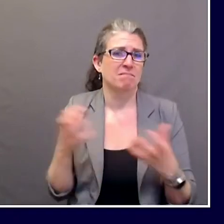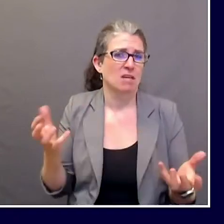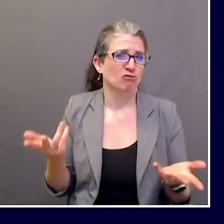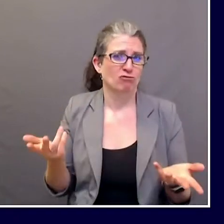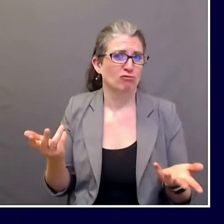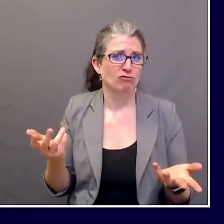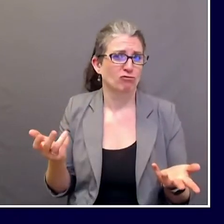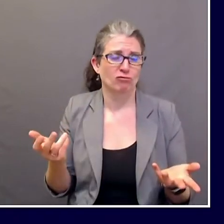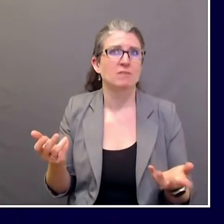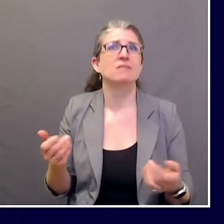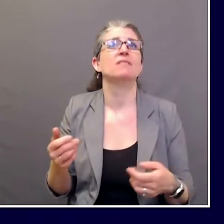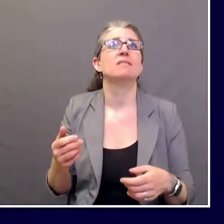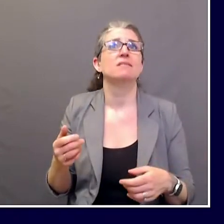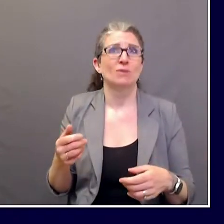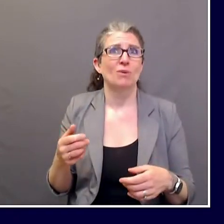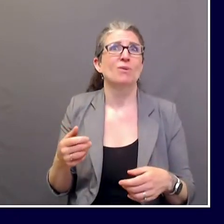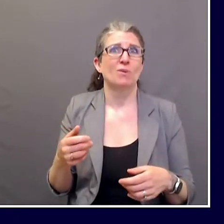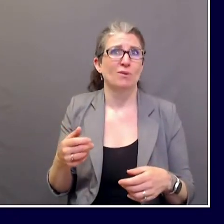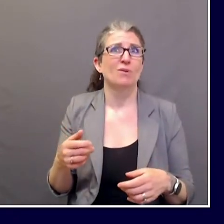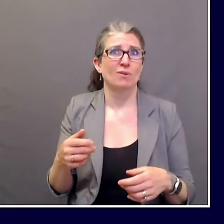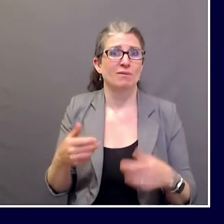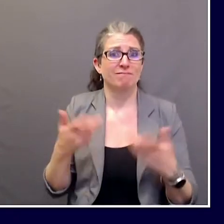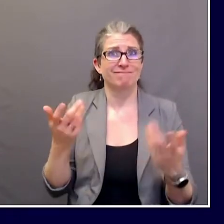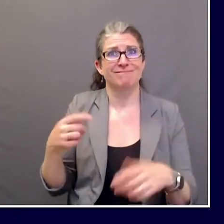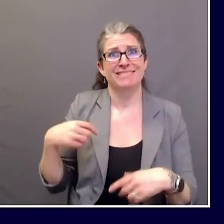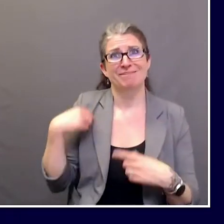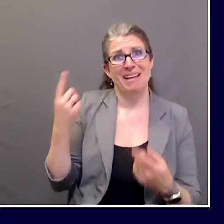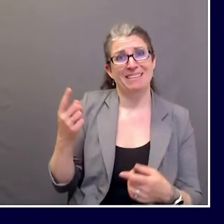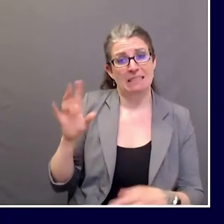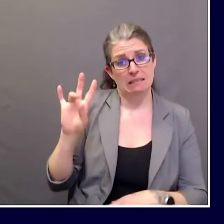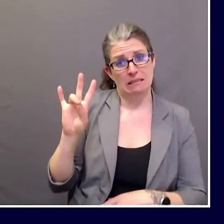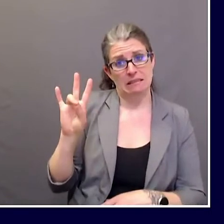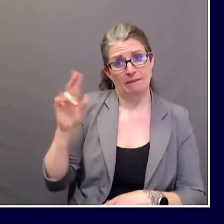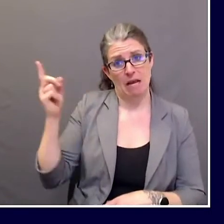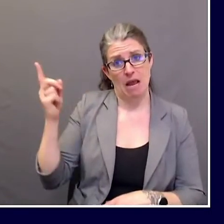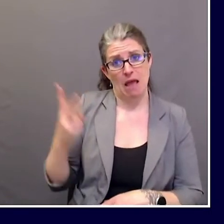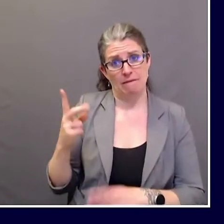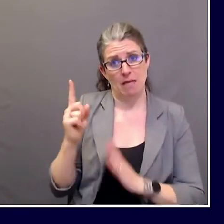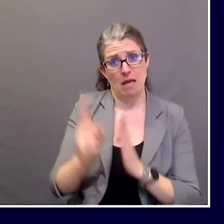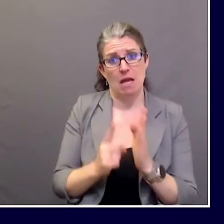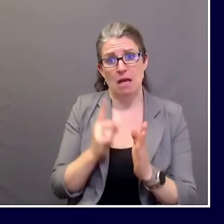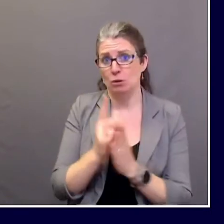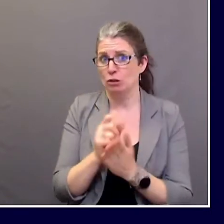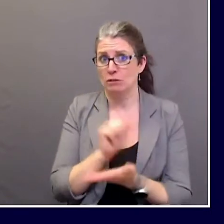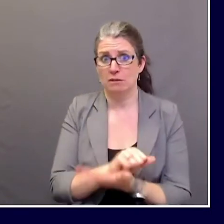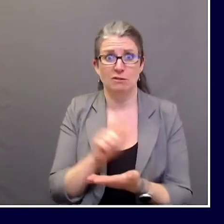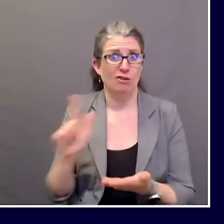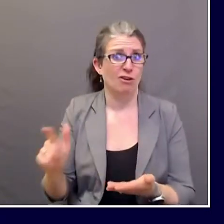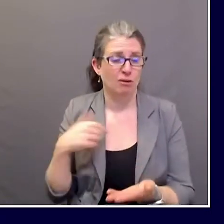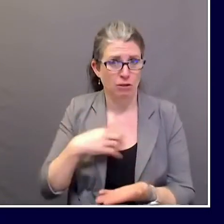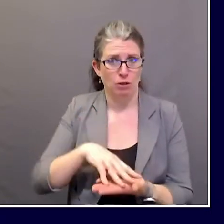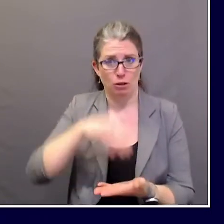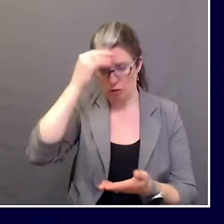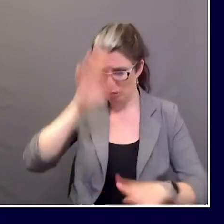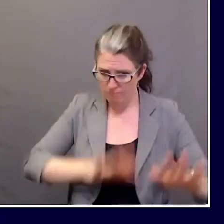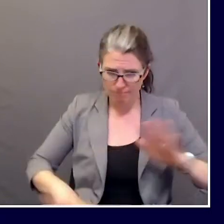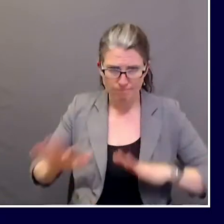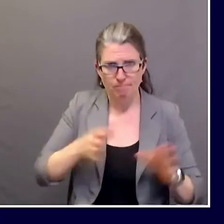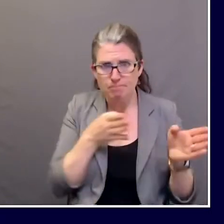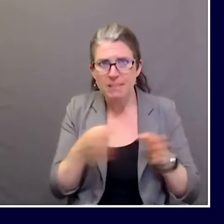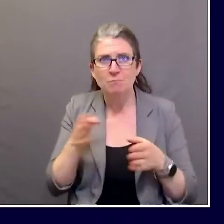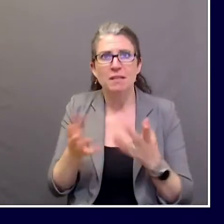that's 7.5 hours old around the pause, but even holding that in abeyance, some of it also depends on the supply of J&J